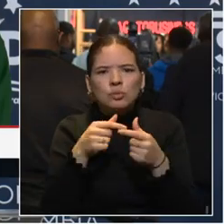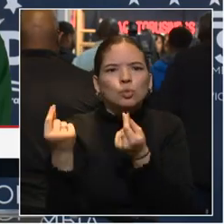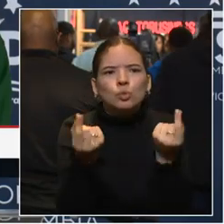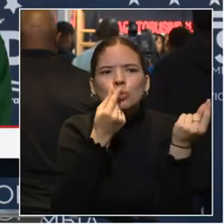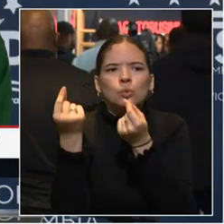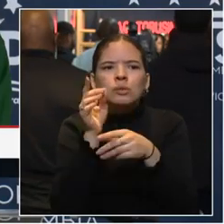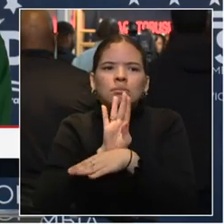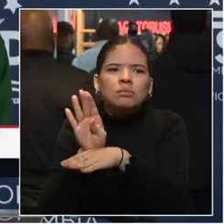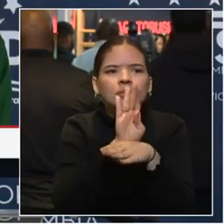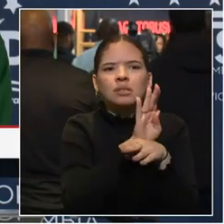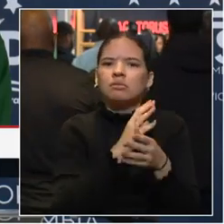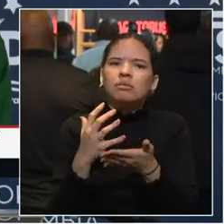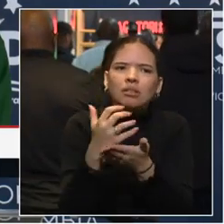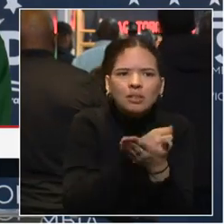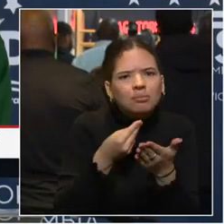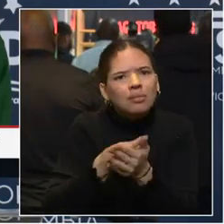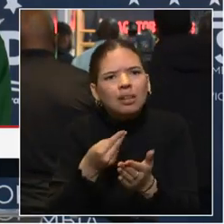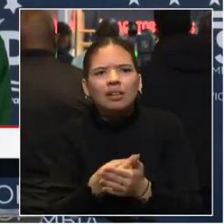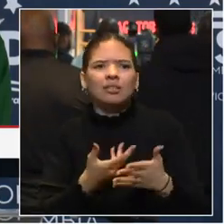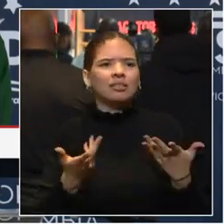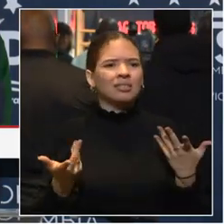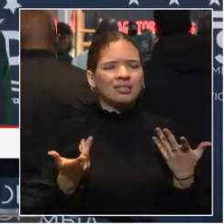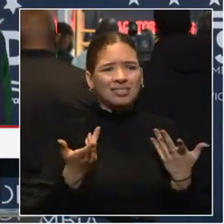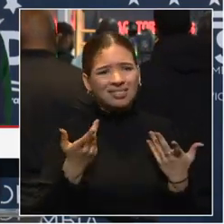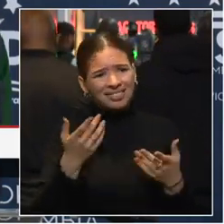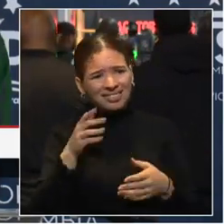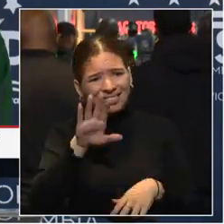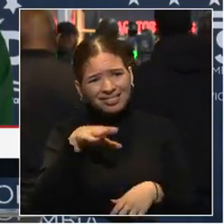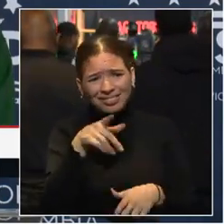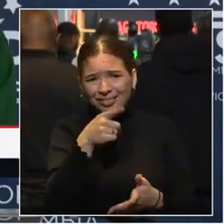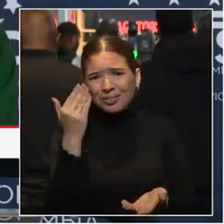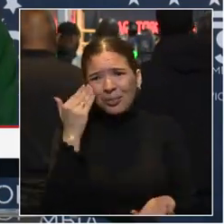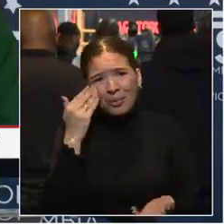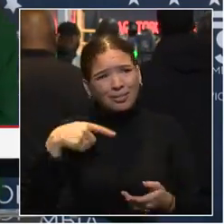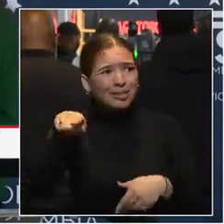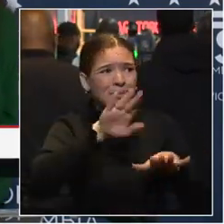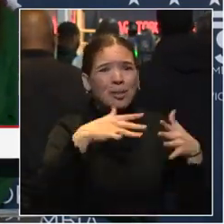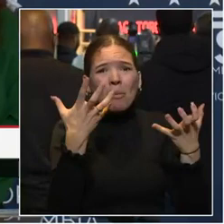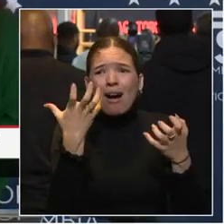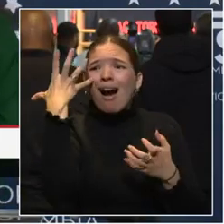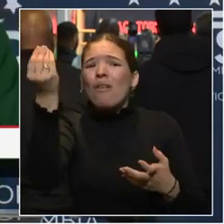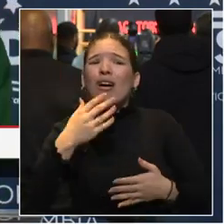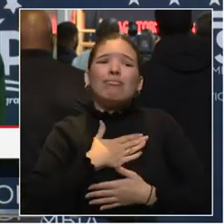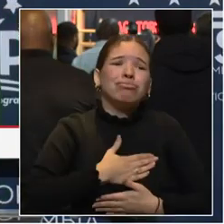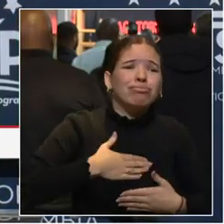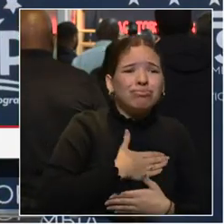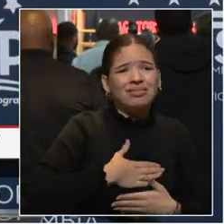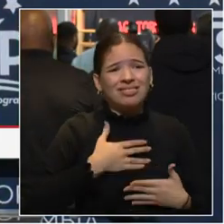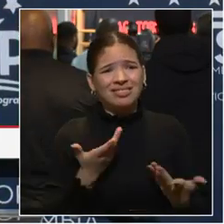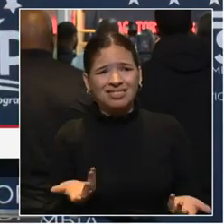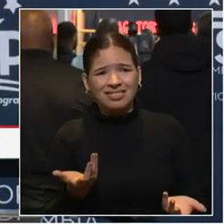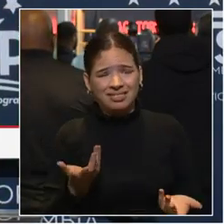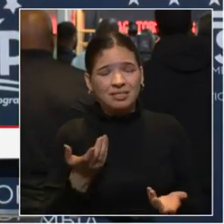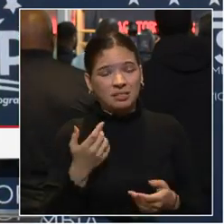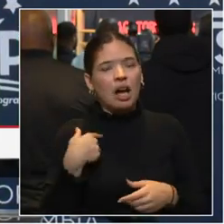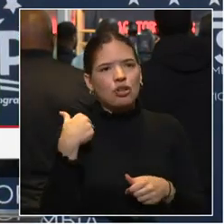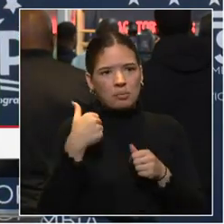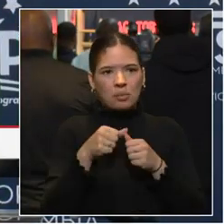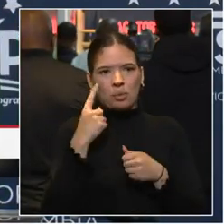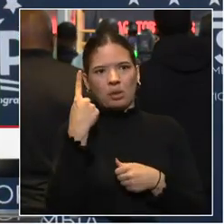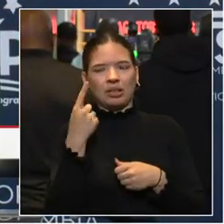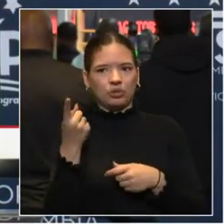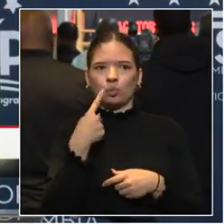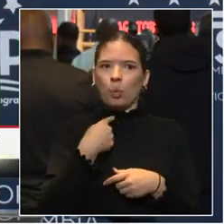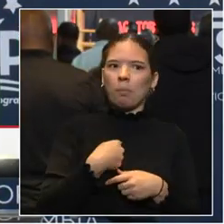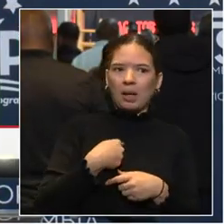in school, because kids want to do things. I heard one of my directors tell me one of the big things kids like to spend their money